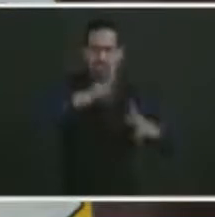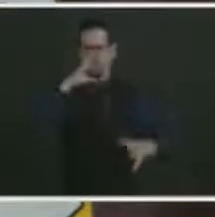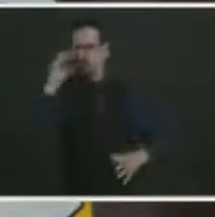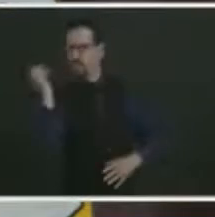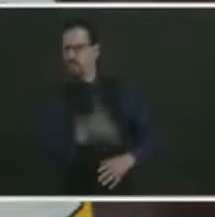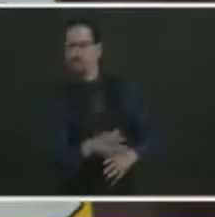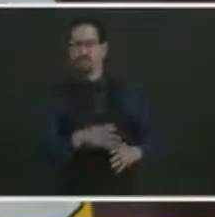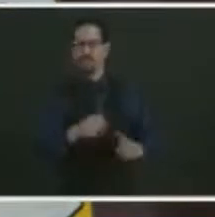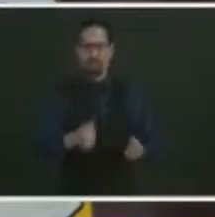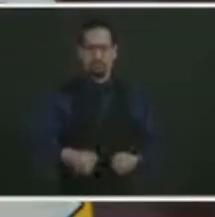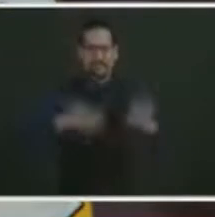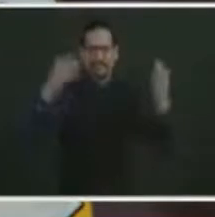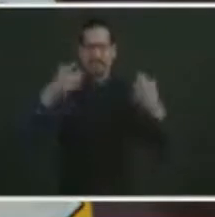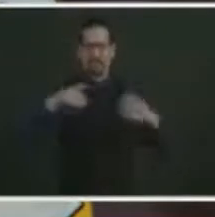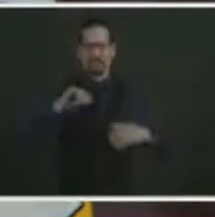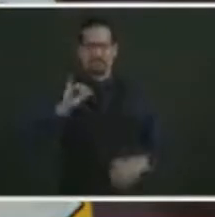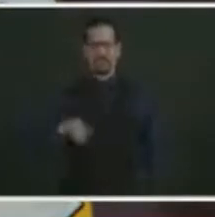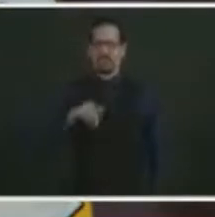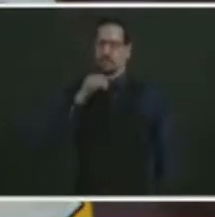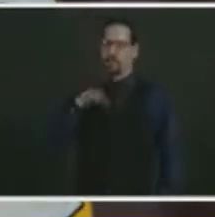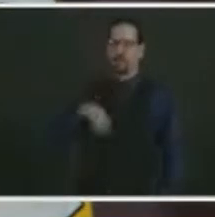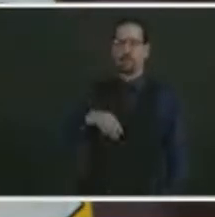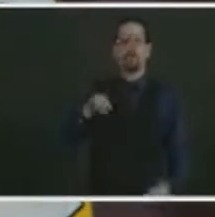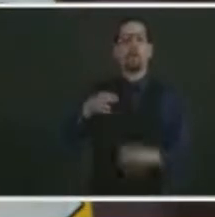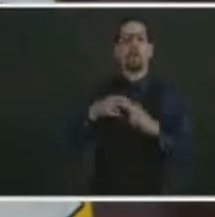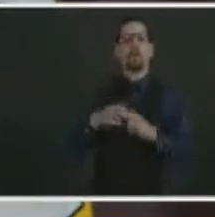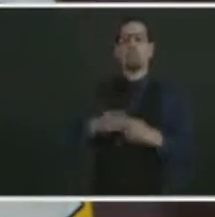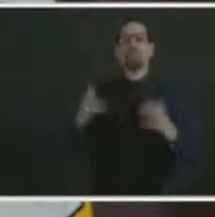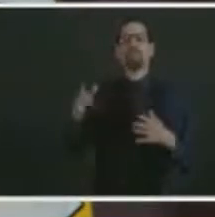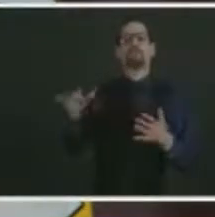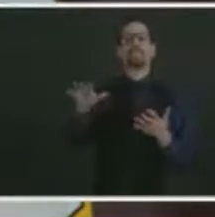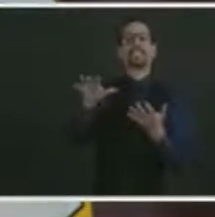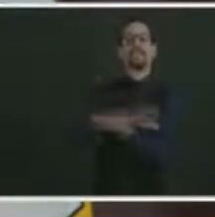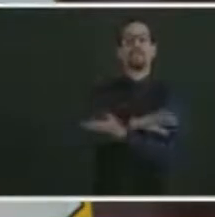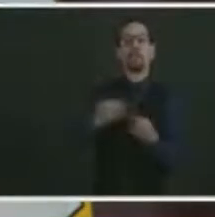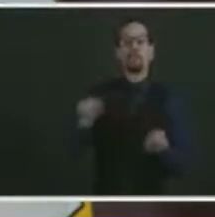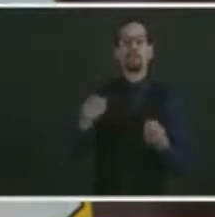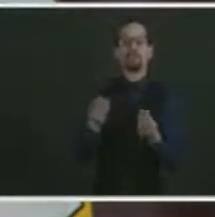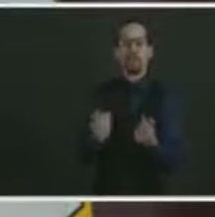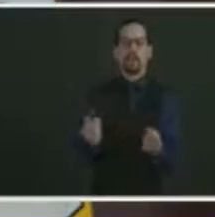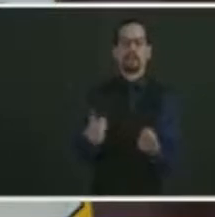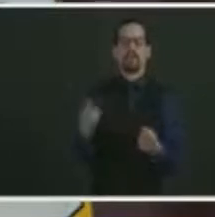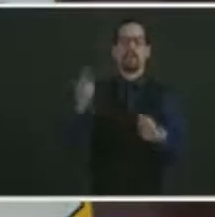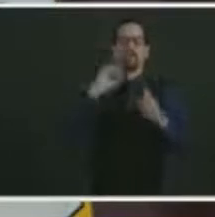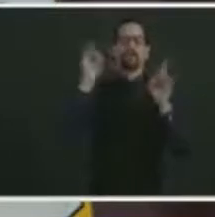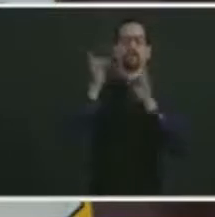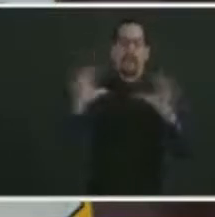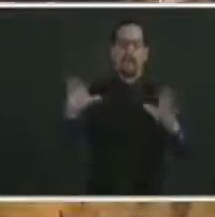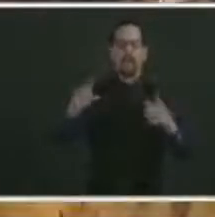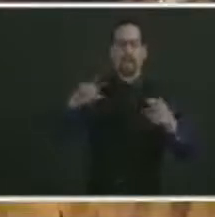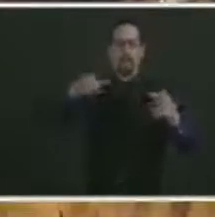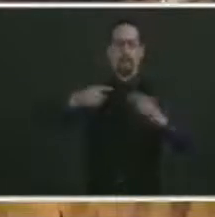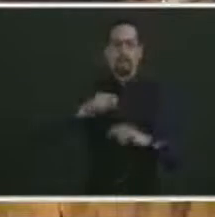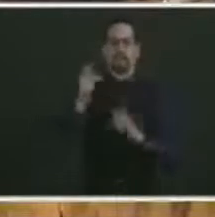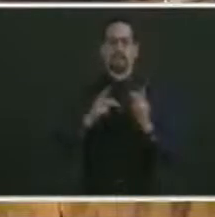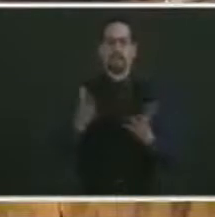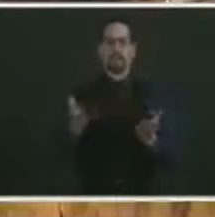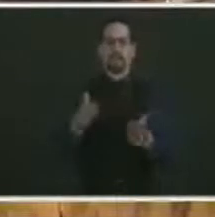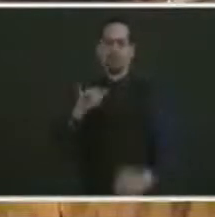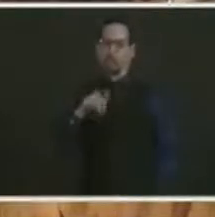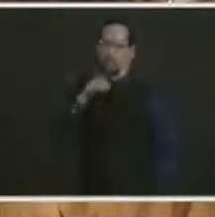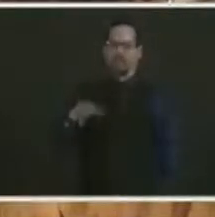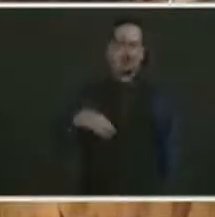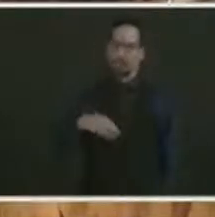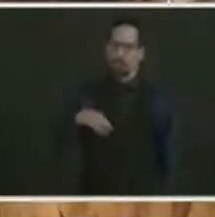attacks on our community that create violence and hurt people. Should they be treated then? I mean, if